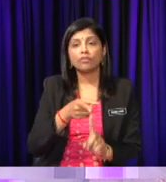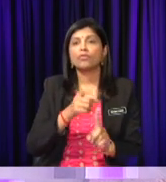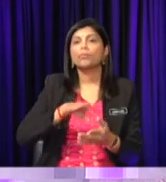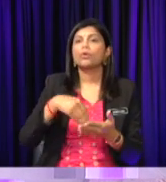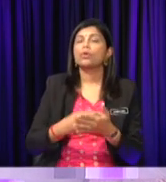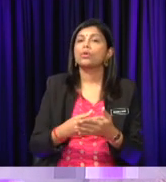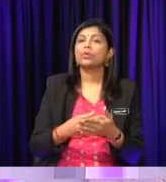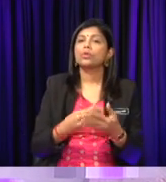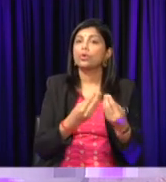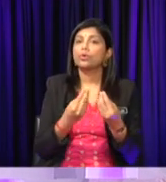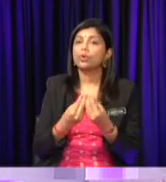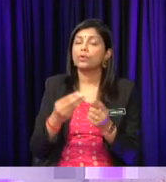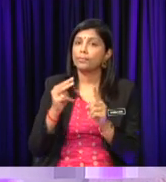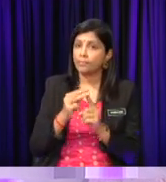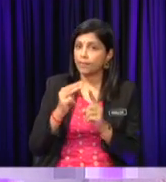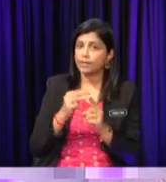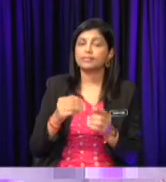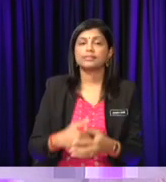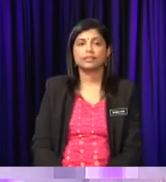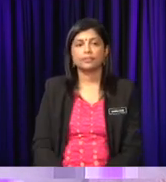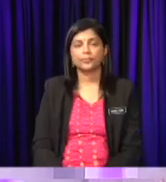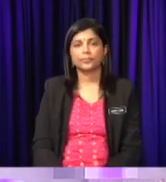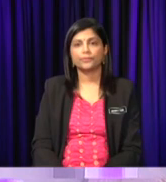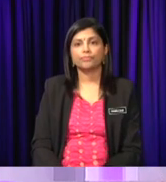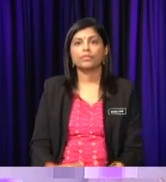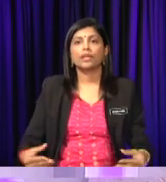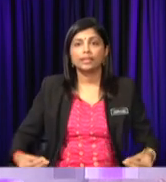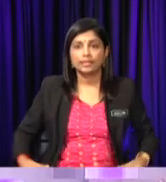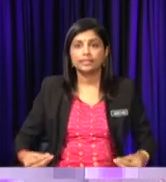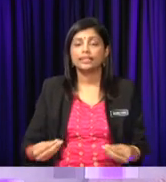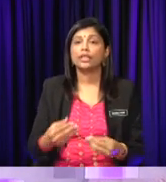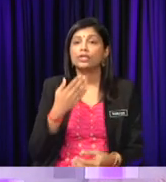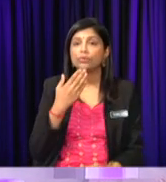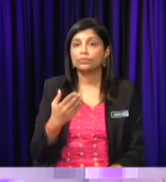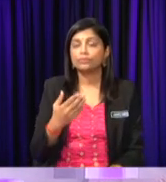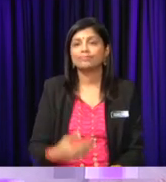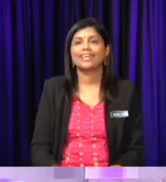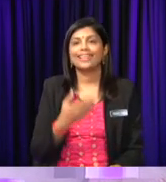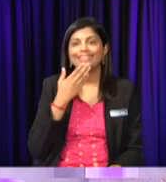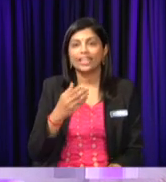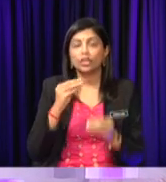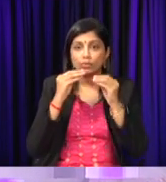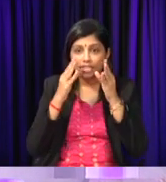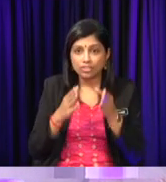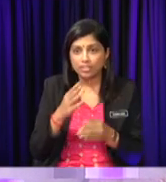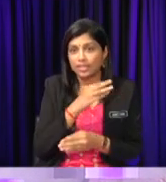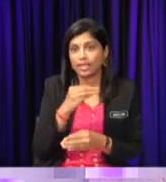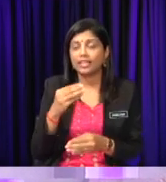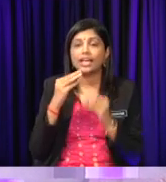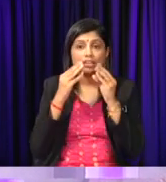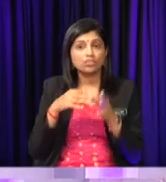knowledge and all the formulas to excel in this paper. And also Teacher Shamila for being our sign language interpreter. For those of you sitting for the Bahasa